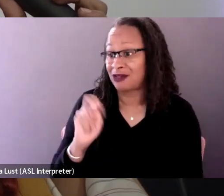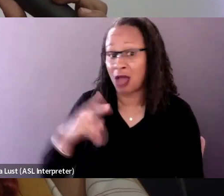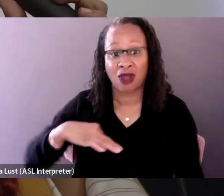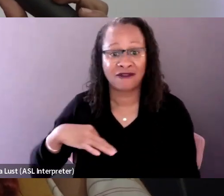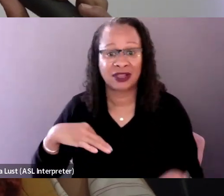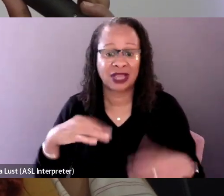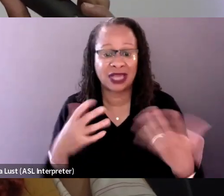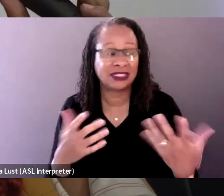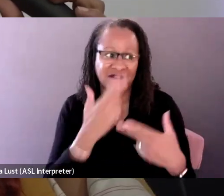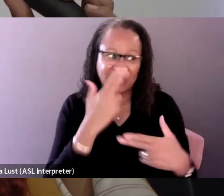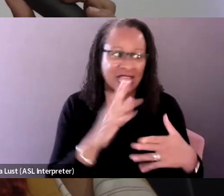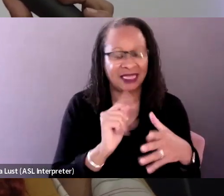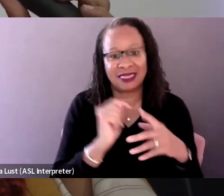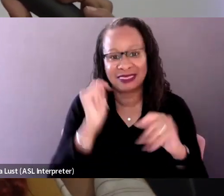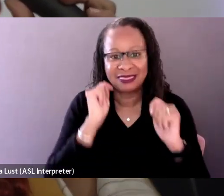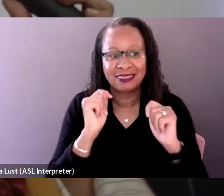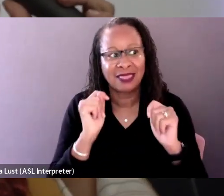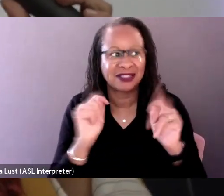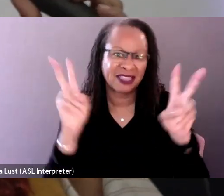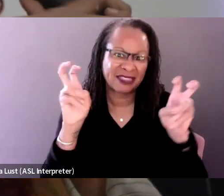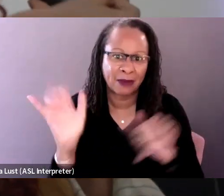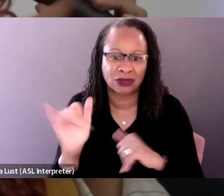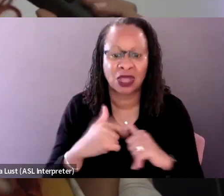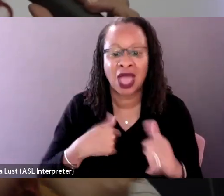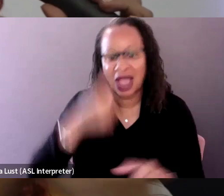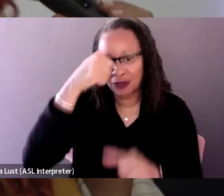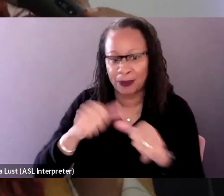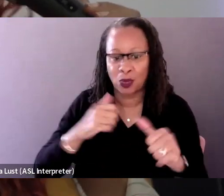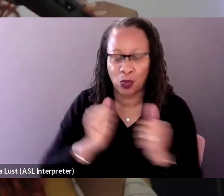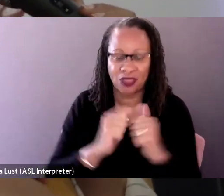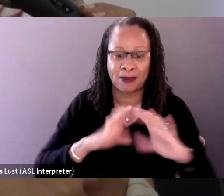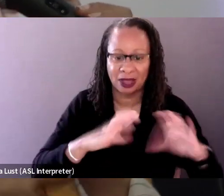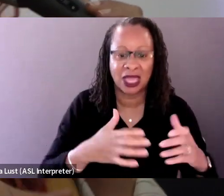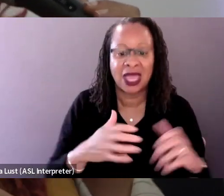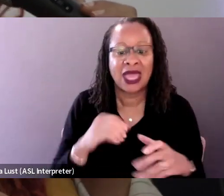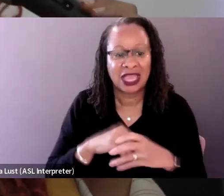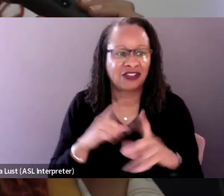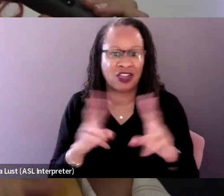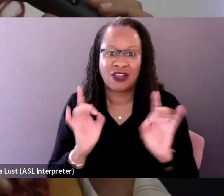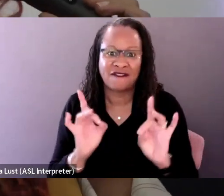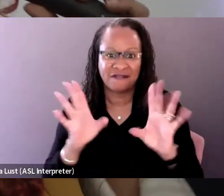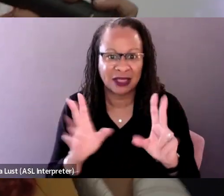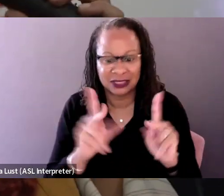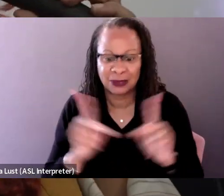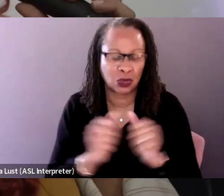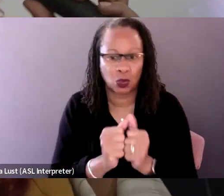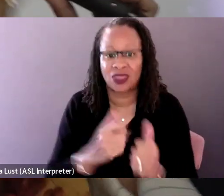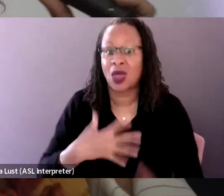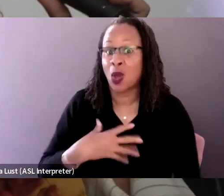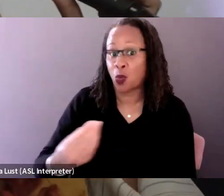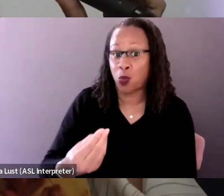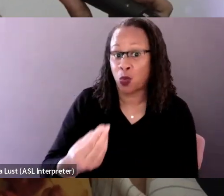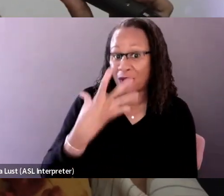also because I remember with my collective being in really violent spaces with white guys and